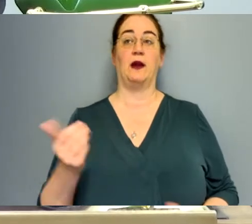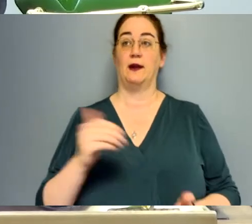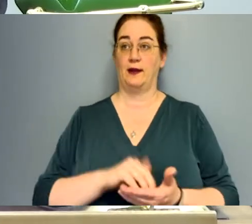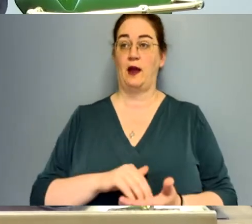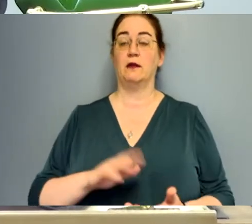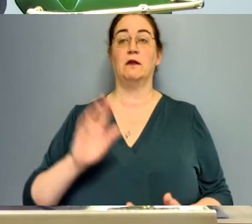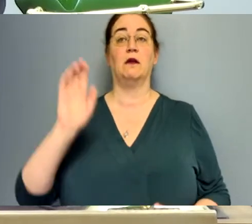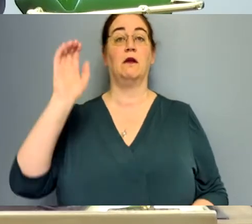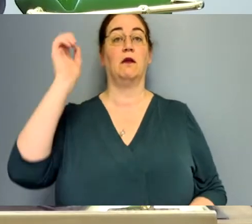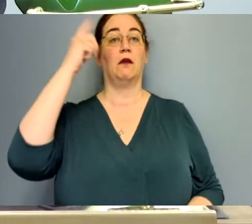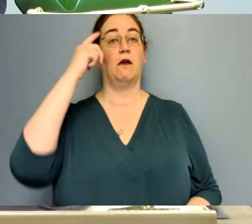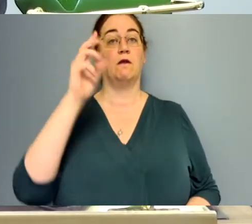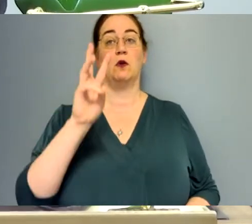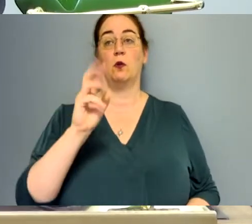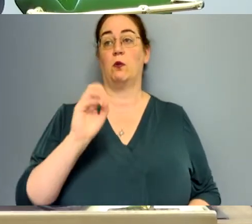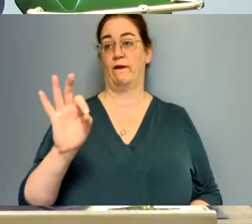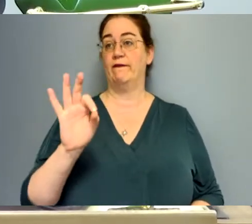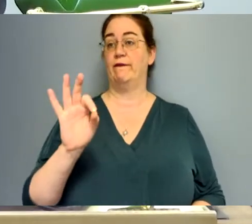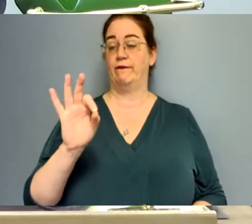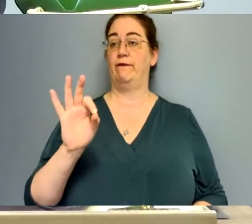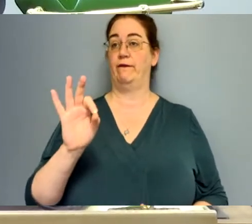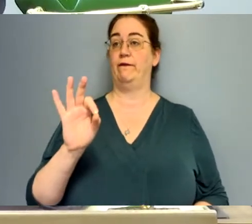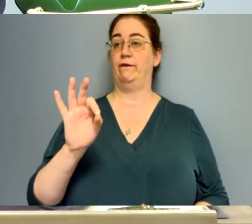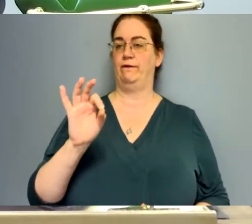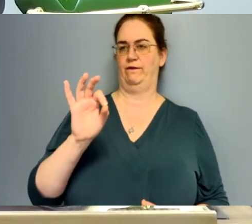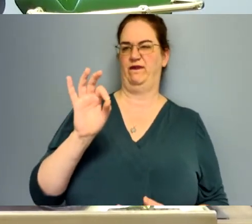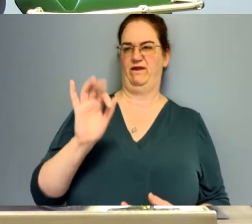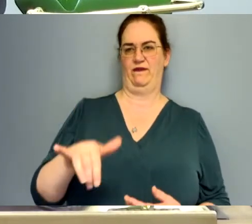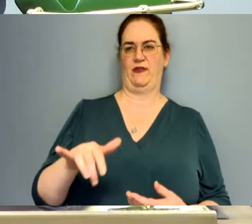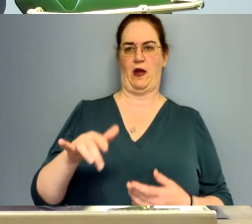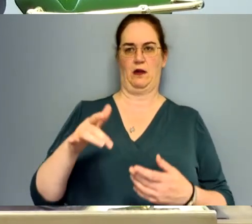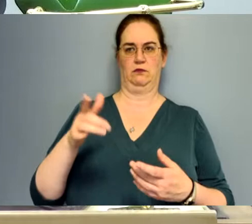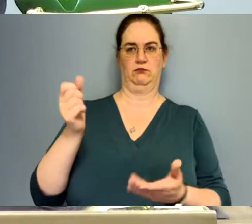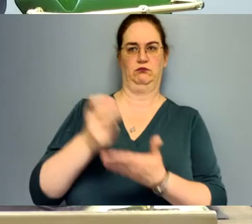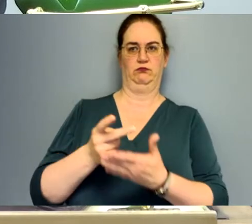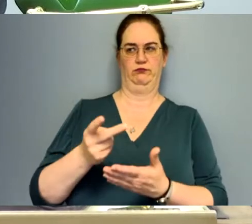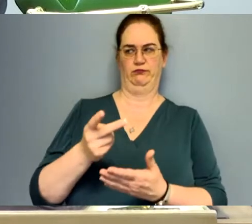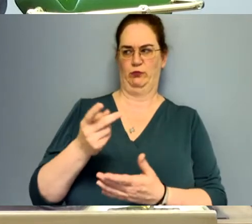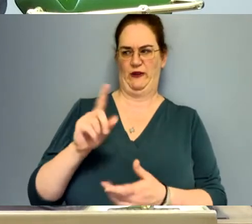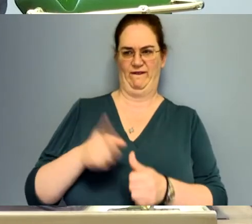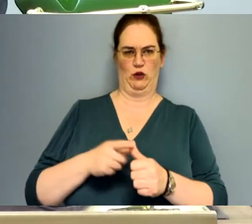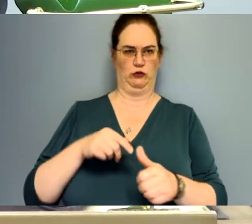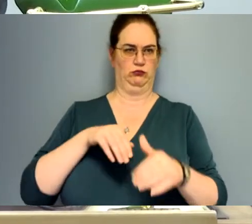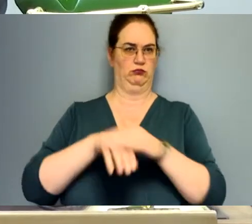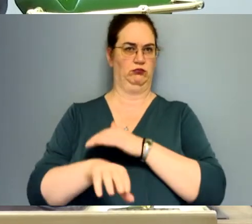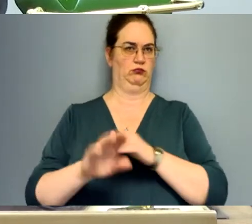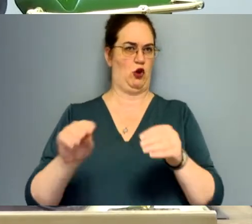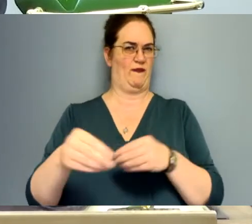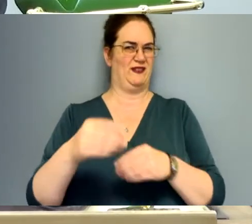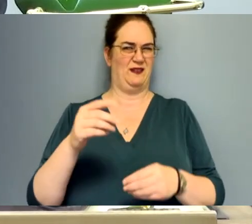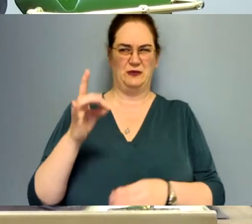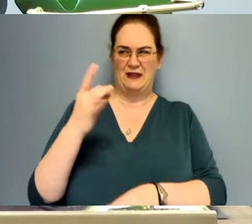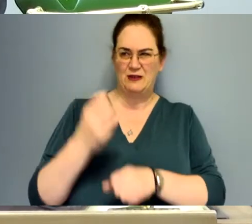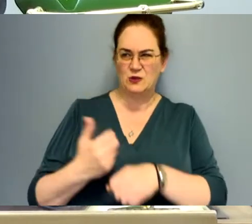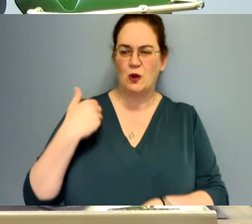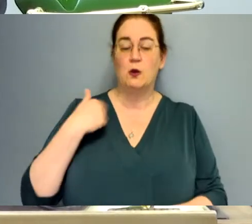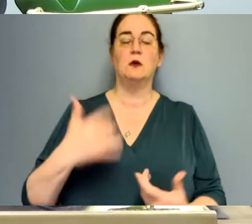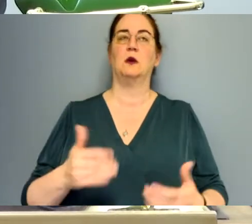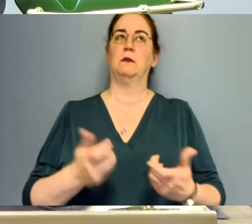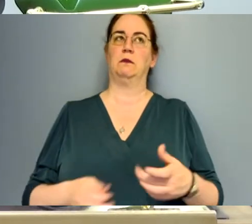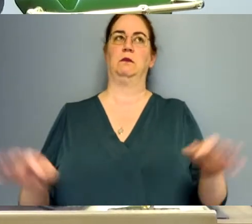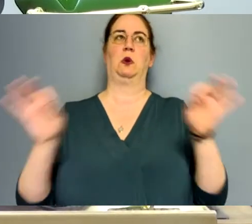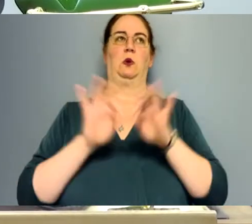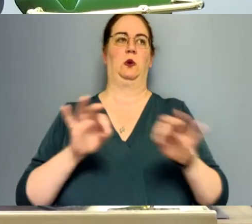Governor Wolf did that when he first came in, which is going to be about 8 years ago. And big, it was so important for our state